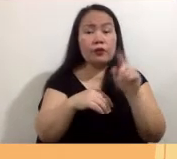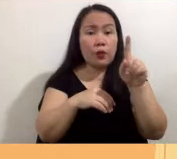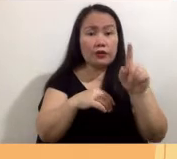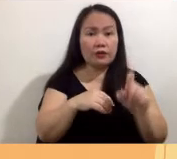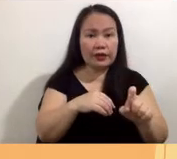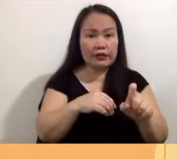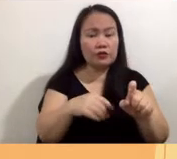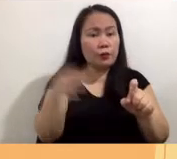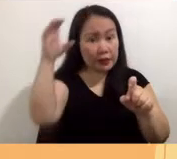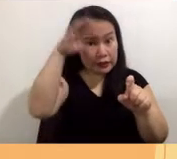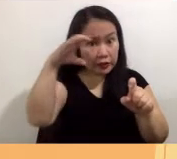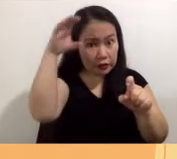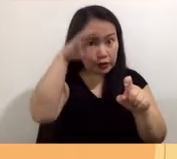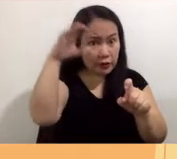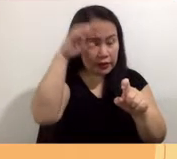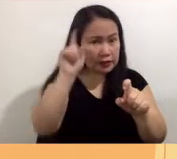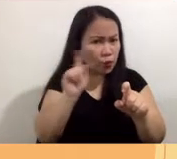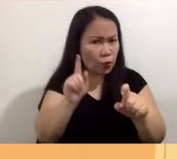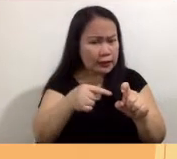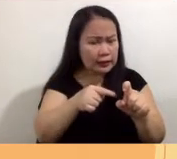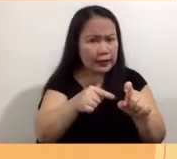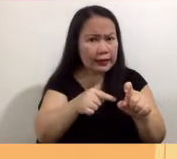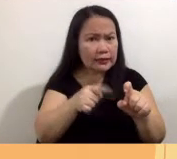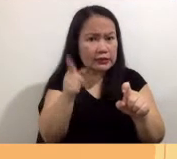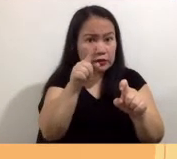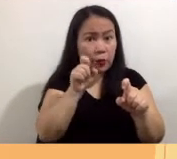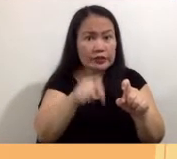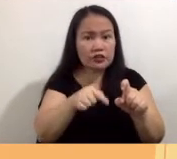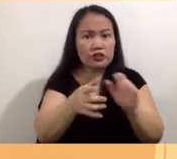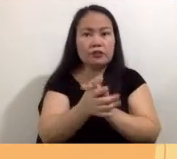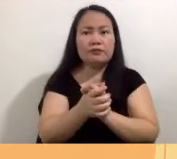So, ito ngayon ang hahanapin natin.